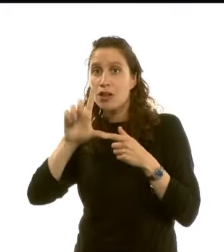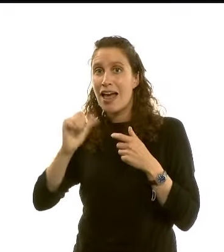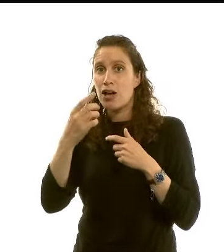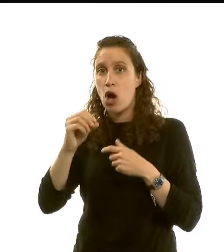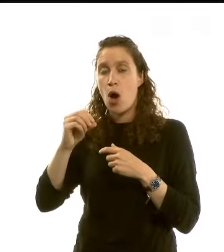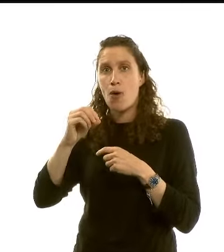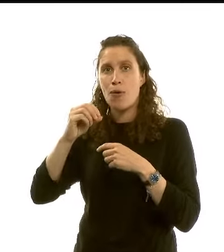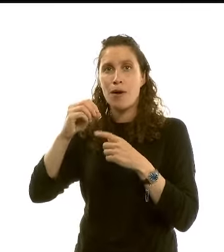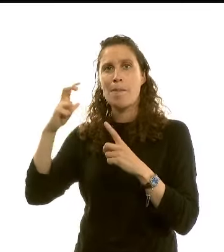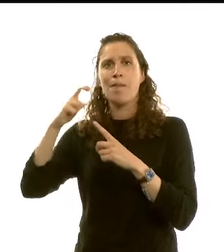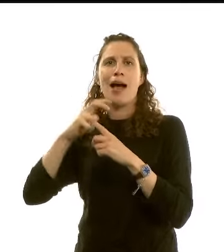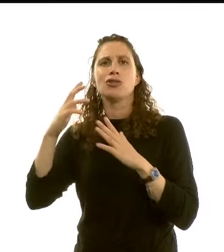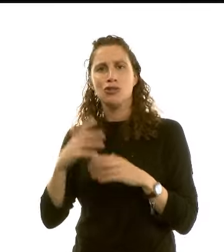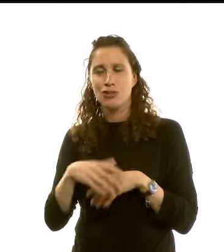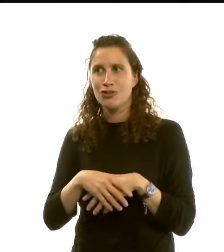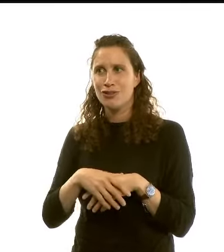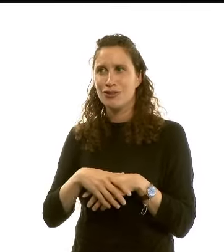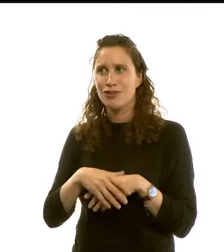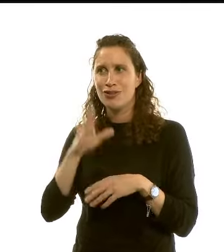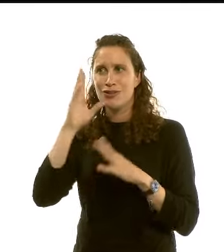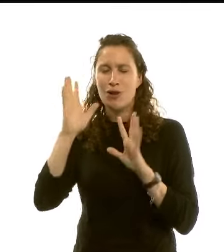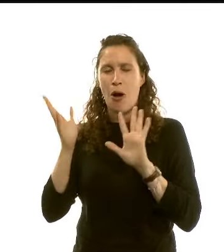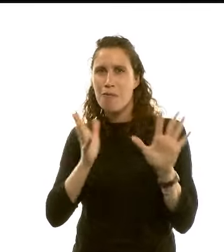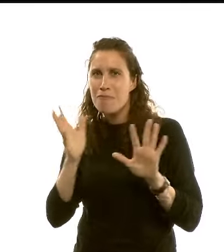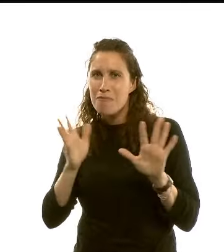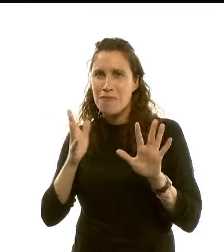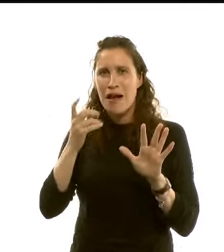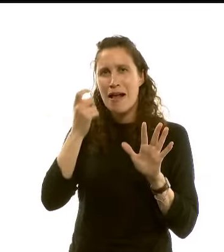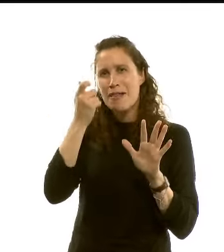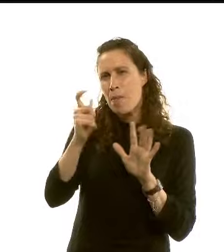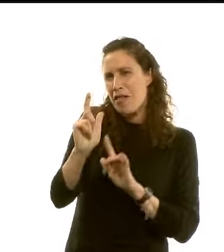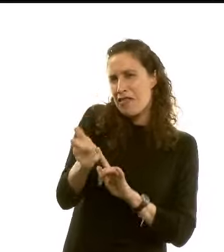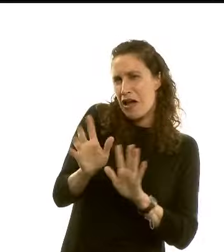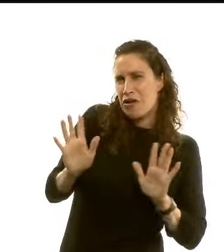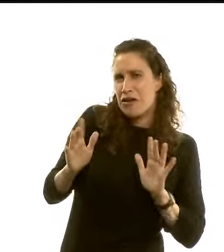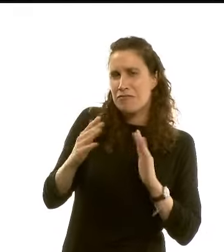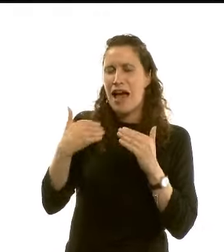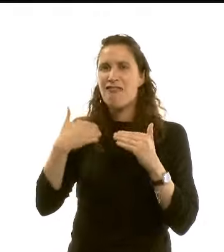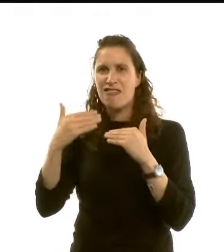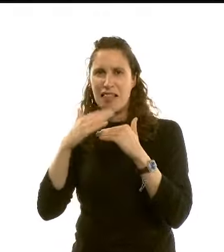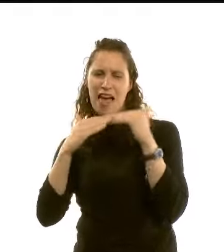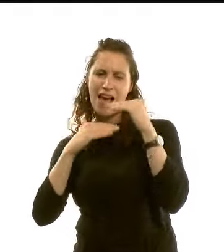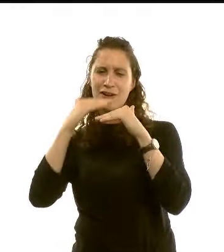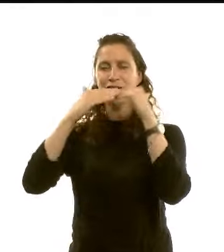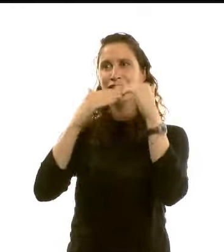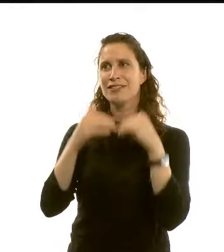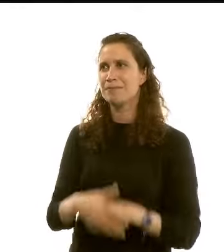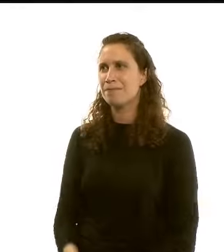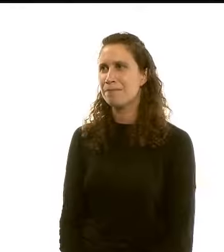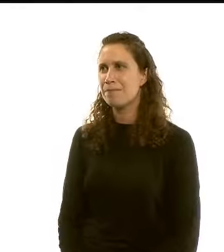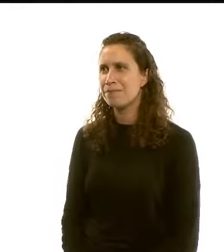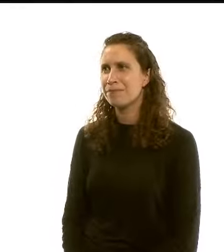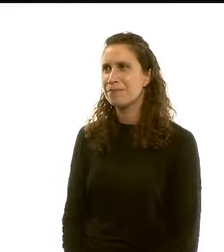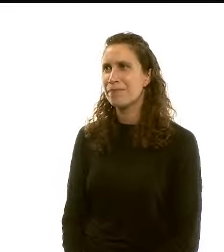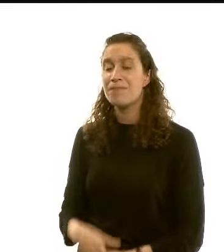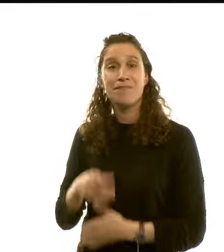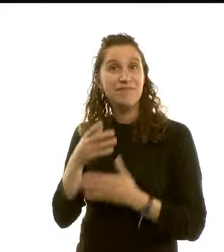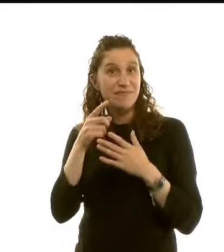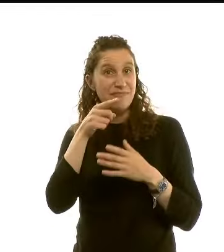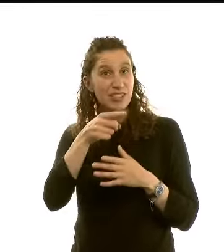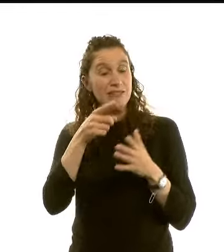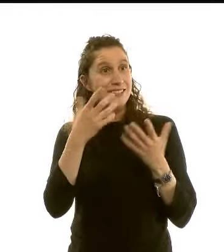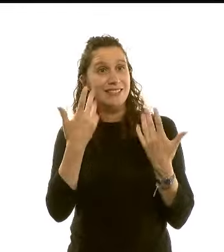also part of the journey that you'll see on the tier. So, like I said, it's a little bit layered. All right, Jamie, how they getting on, ma'am? Yeah, you guys have been on a spectacular journey.